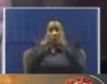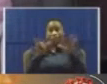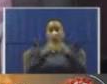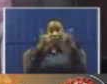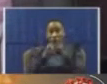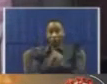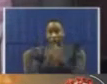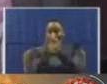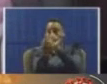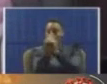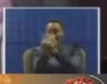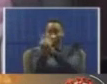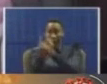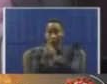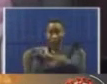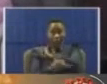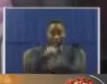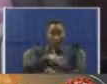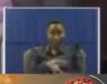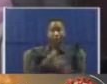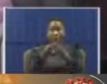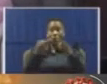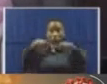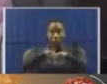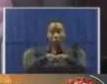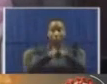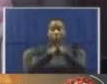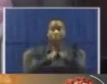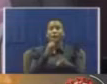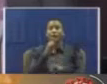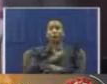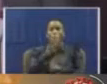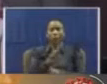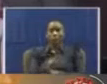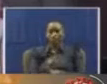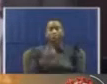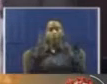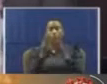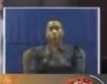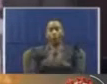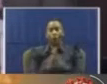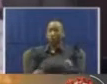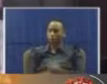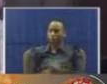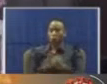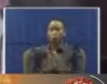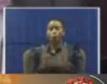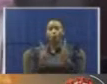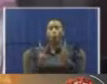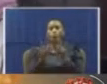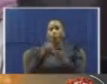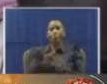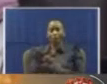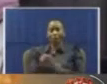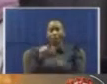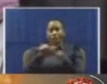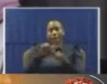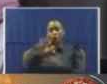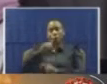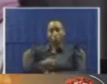country faces, but also alive to the fact that our people are filled with hope for a better tomorrow."